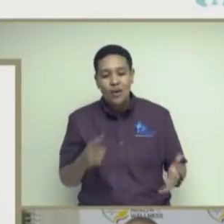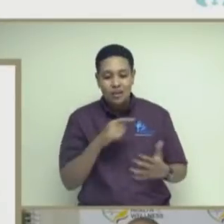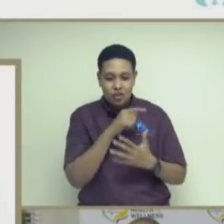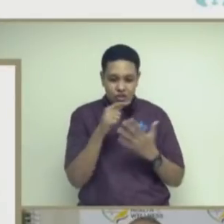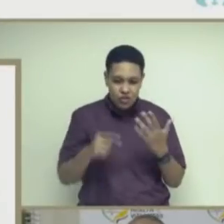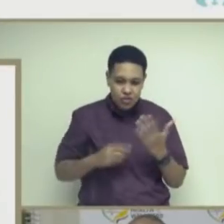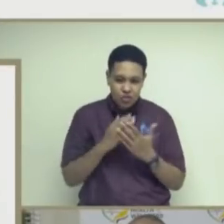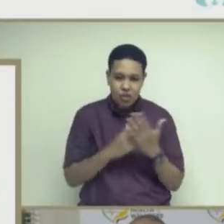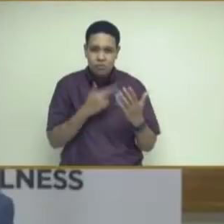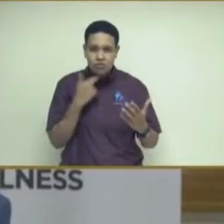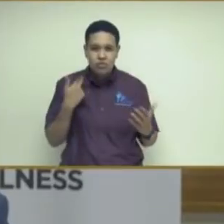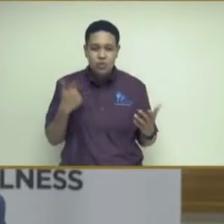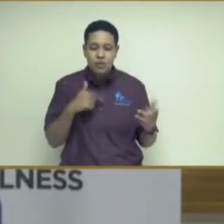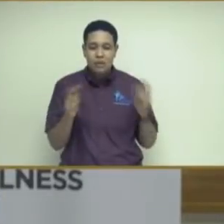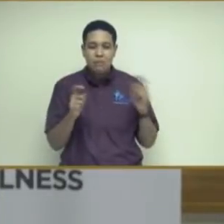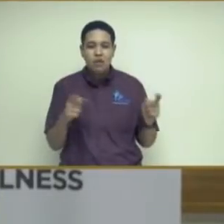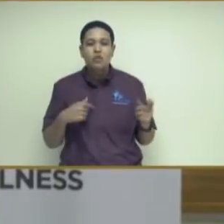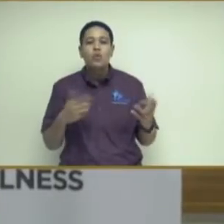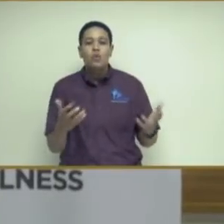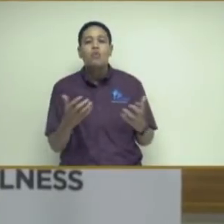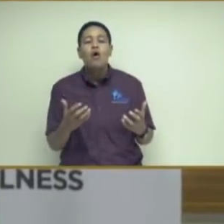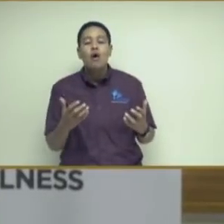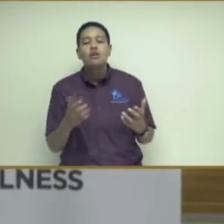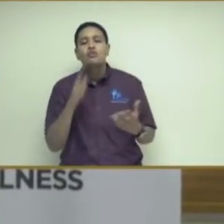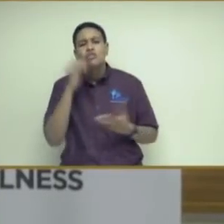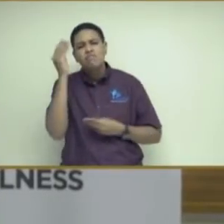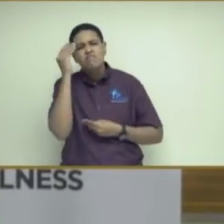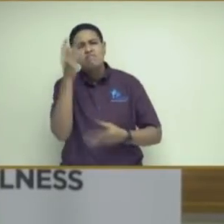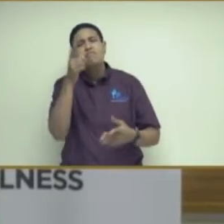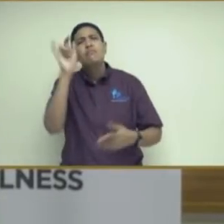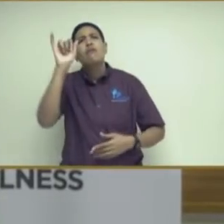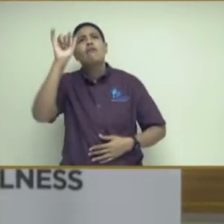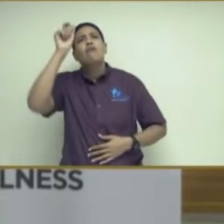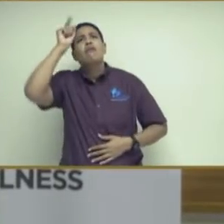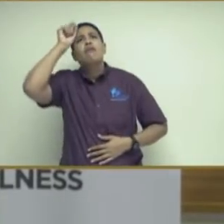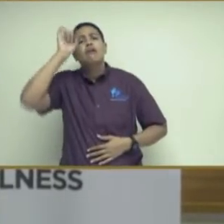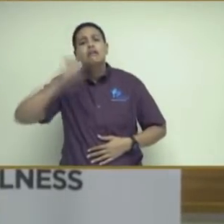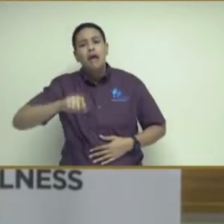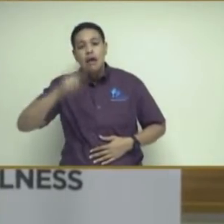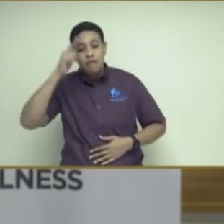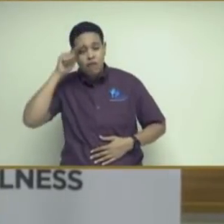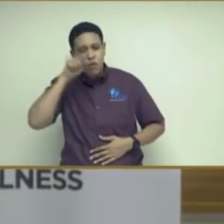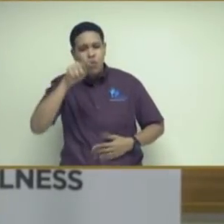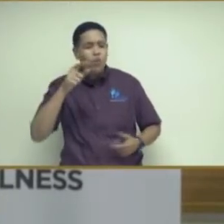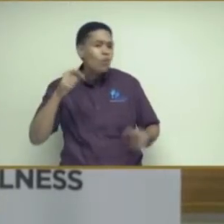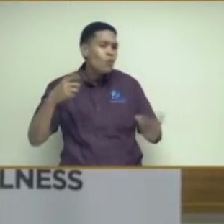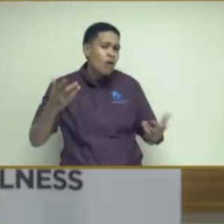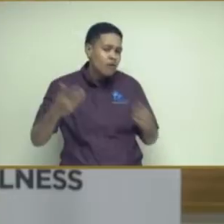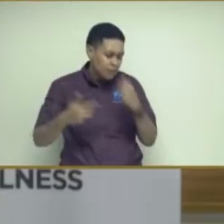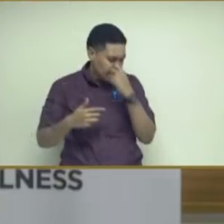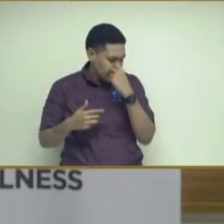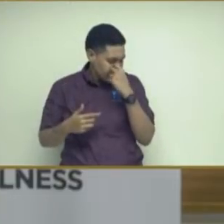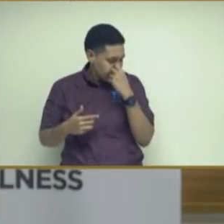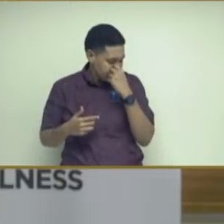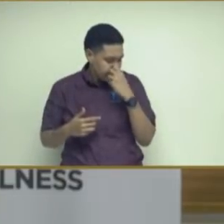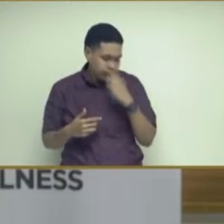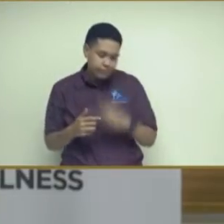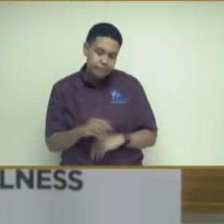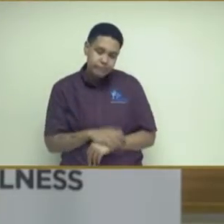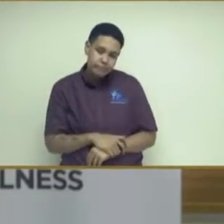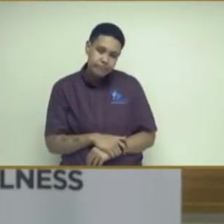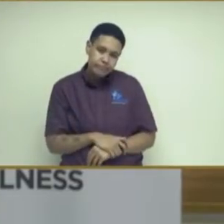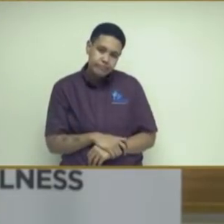of the risks that we are managing that we would want to bring to your attention, and for you to understand that the Ministry of Health and